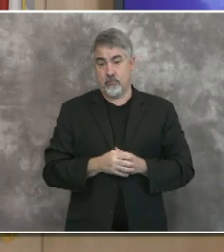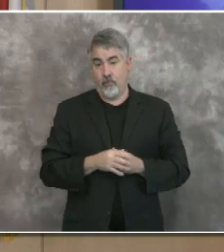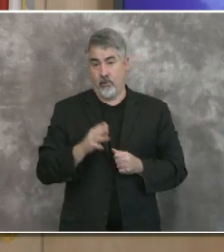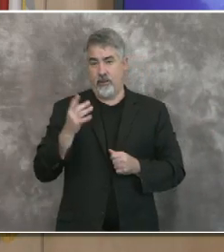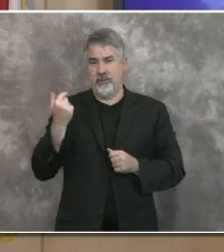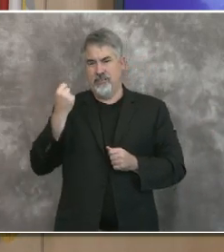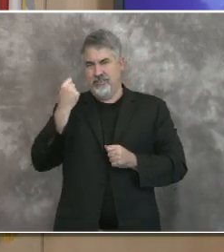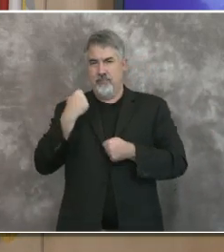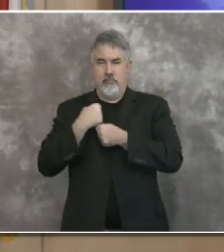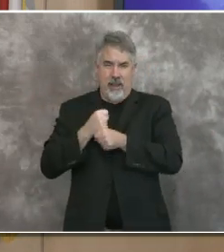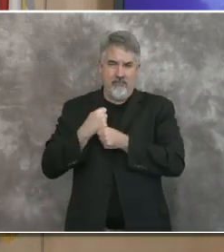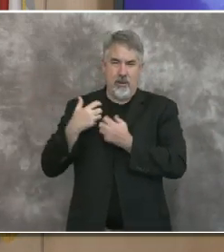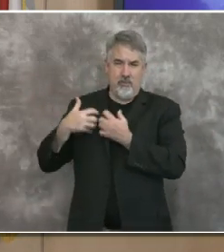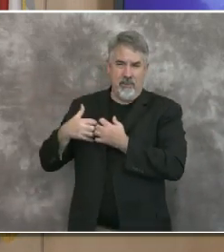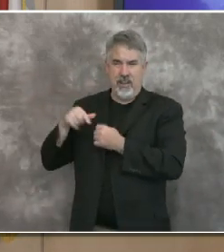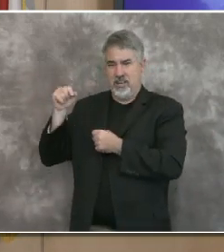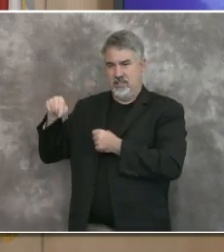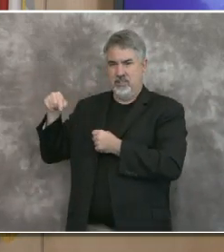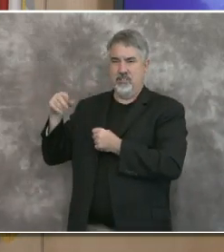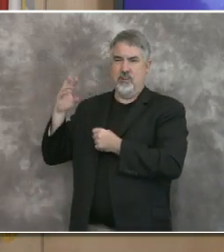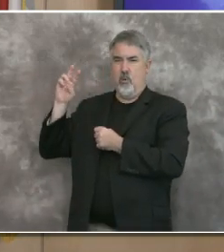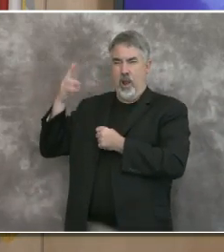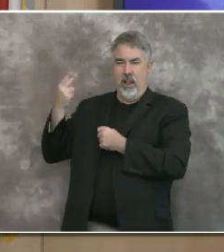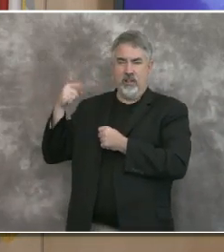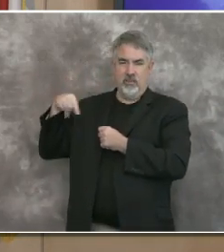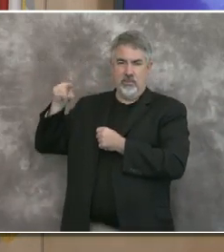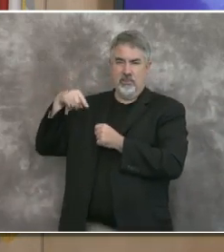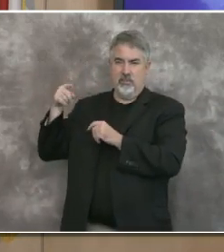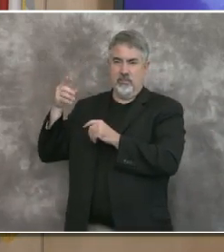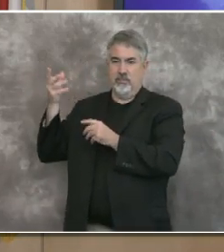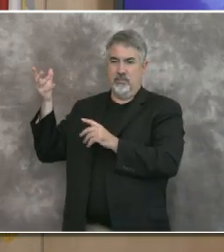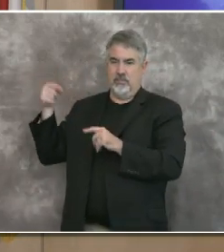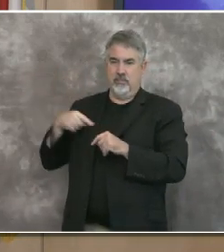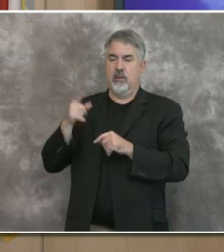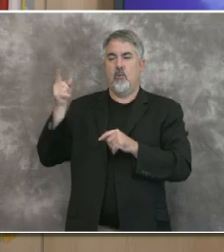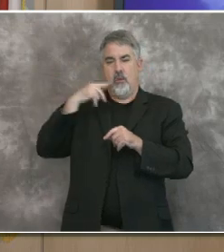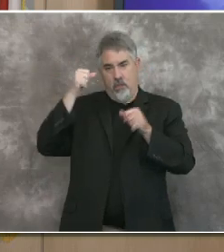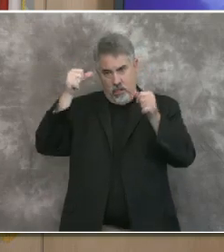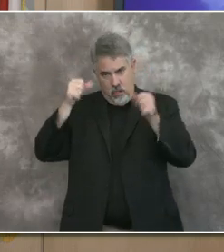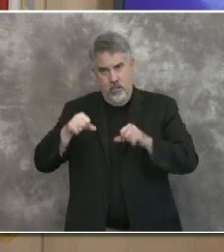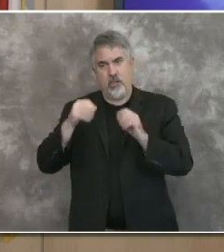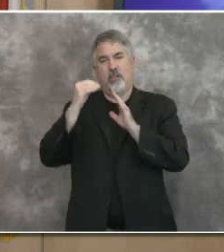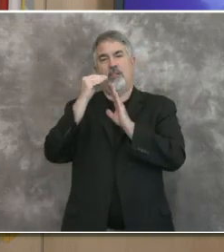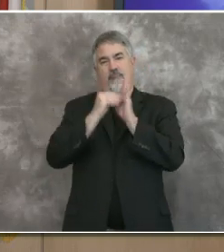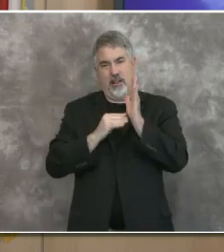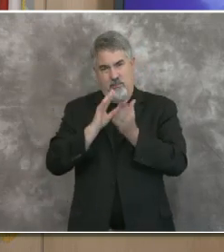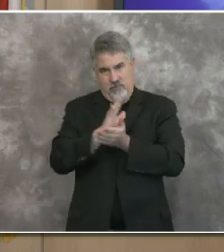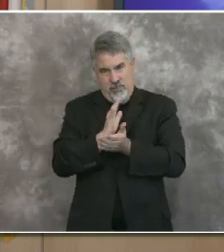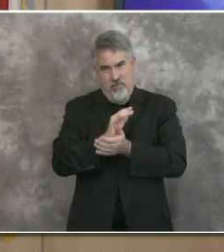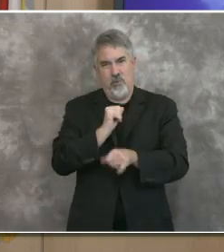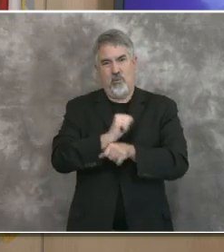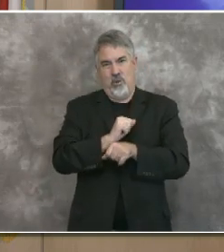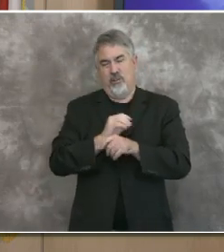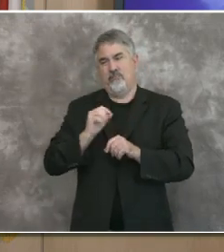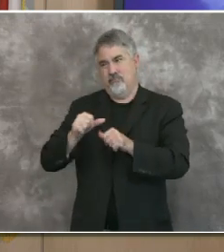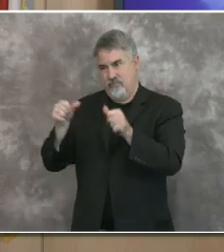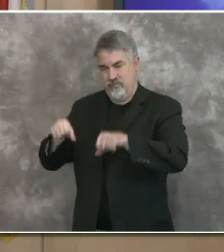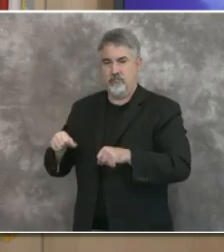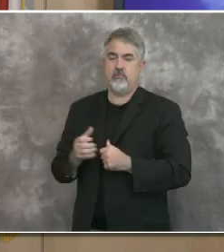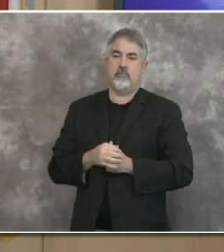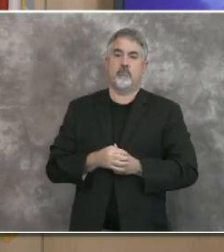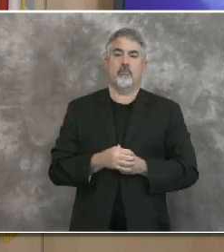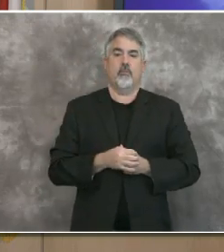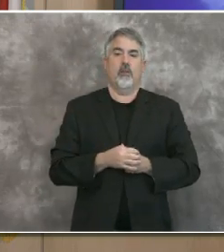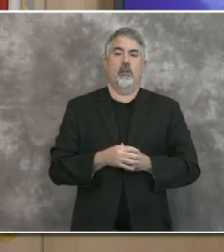warehouse. Download our safe reopening plan, fill it out, you can open. There will be additional companies, entities that will be